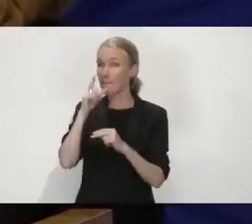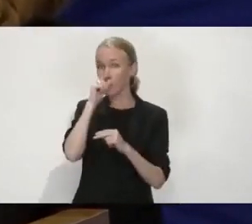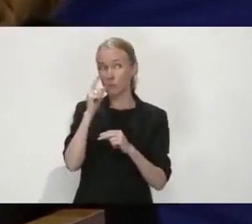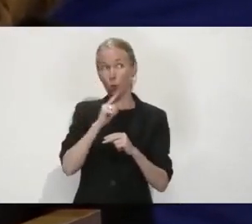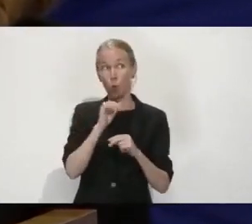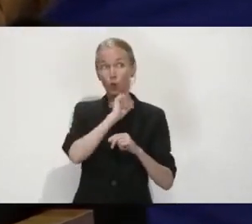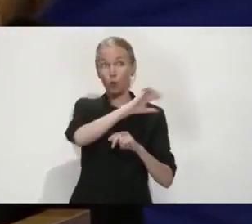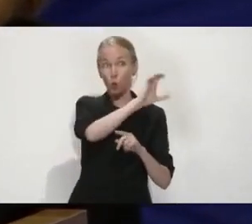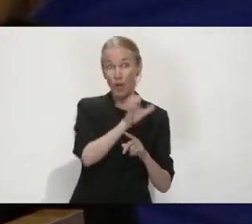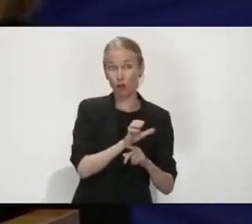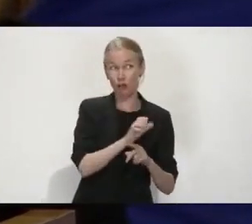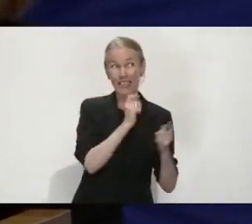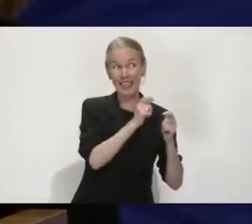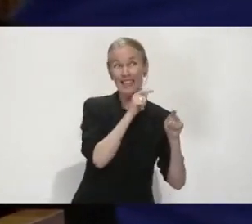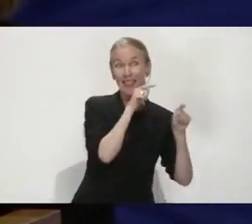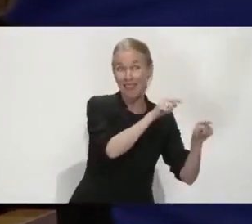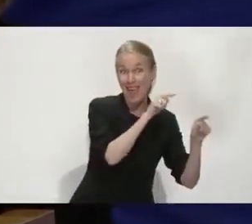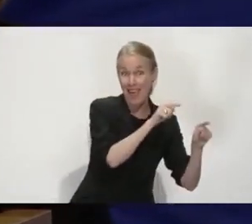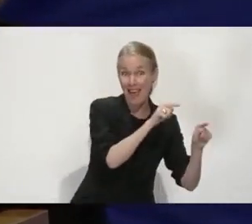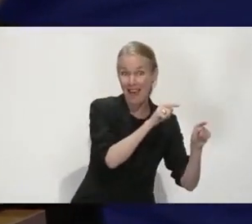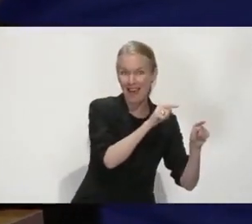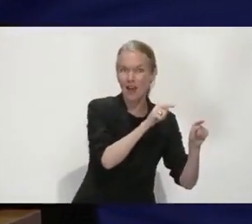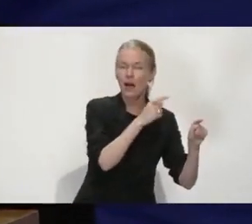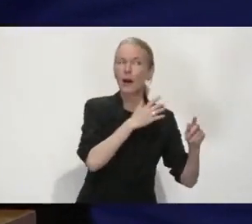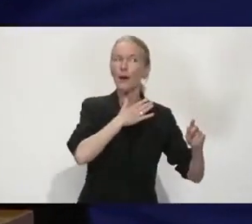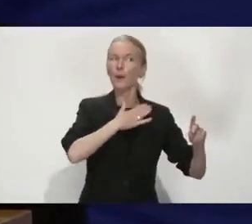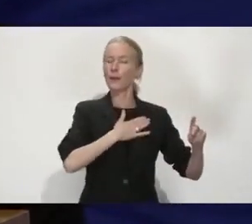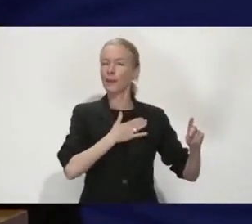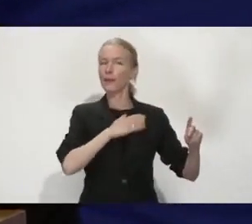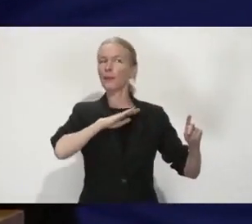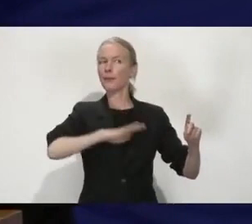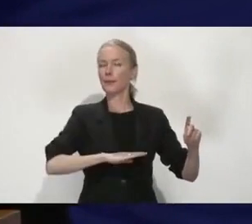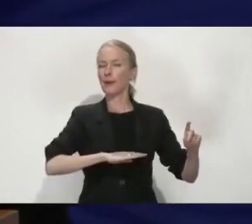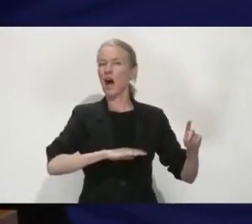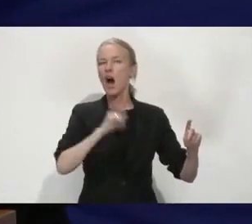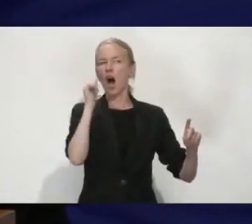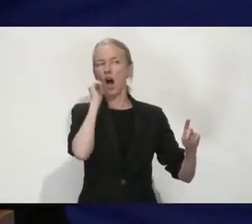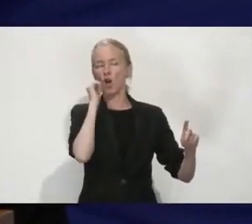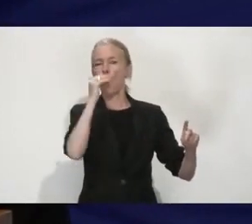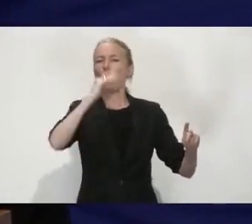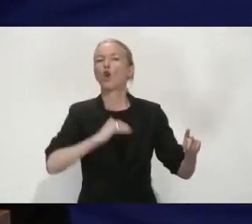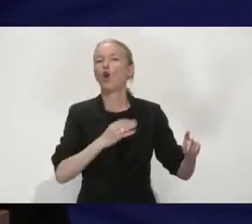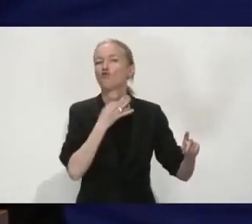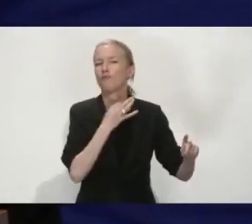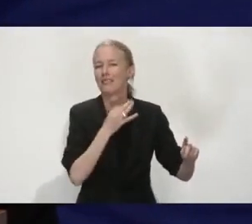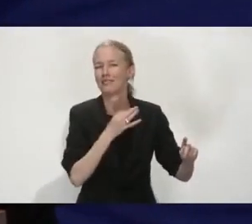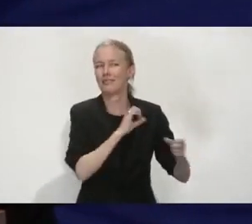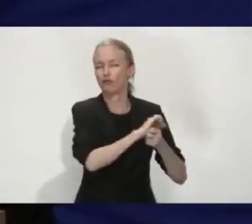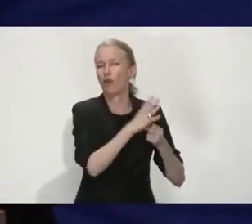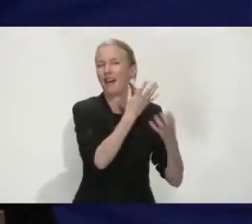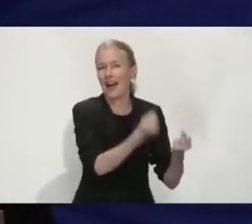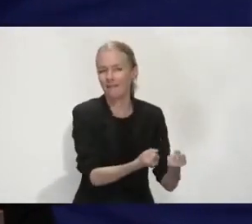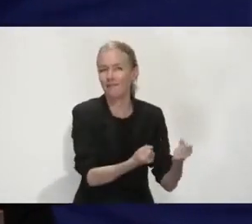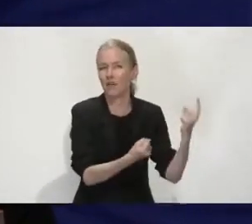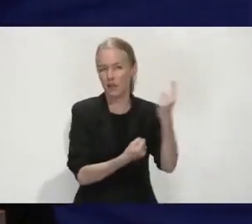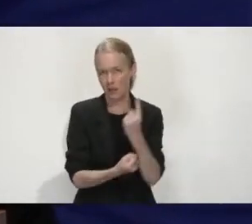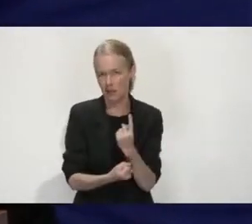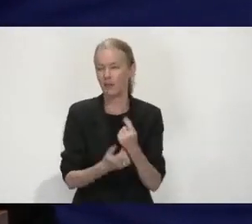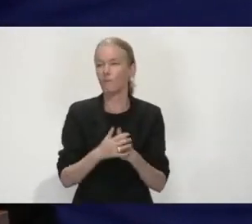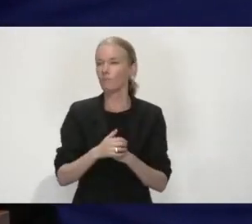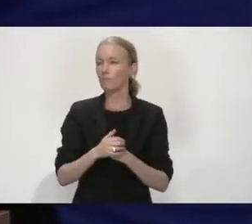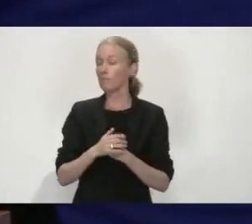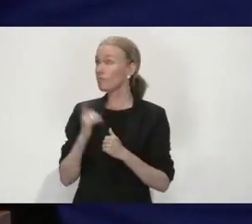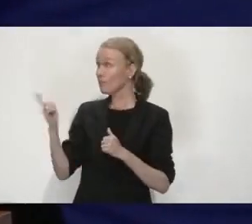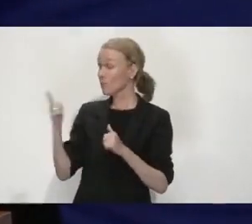a layer of defence, for example. Yeah, so I think there's several questions in there. Are we as a government